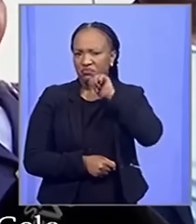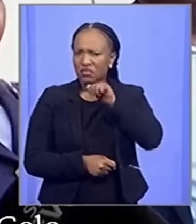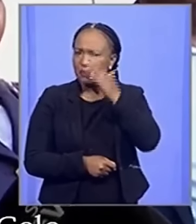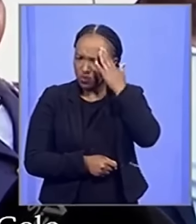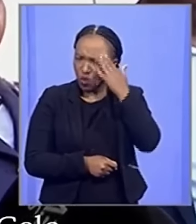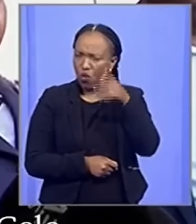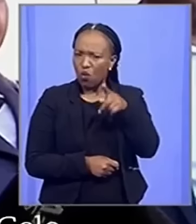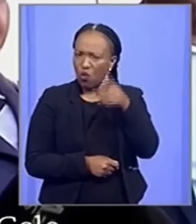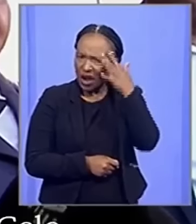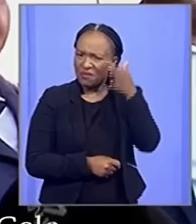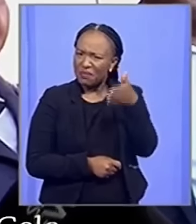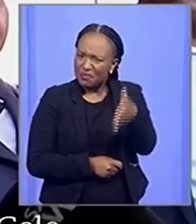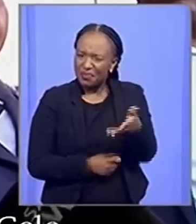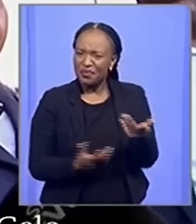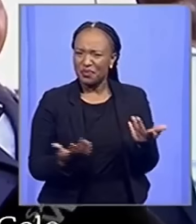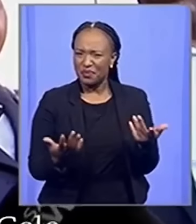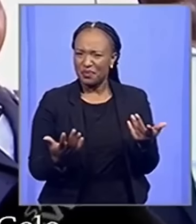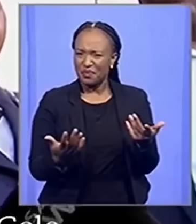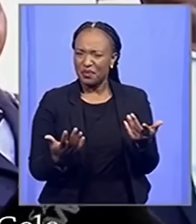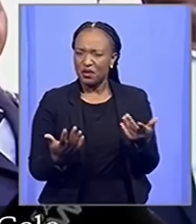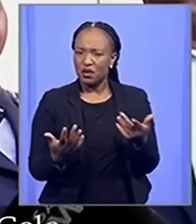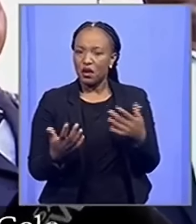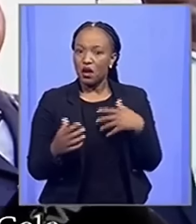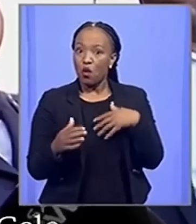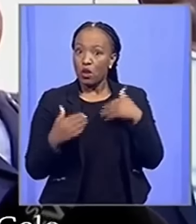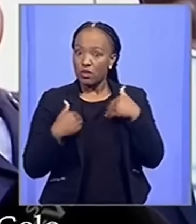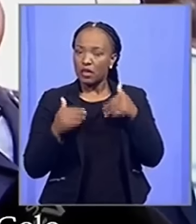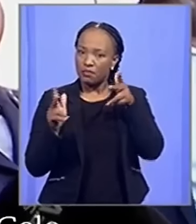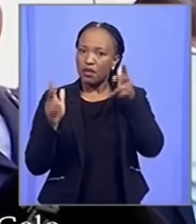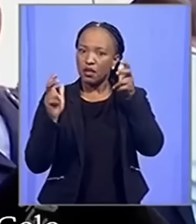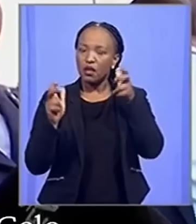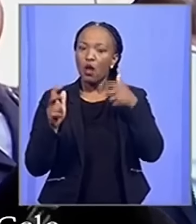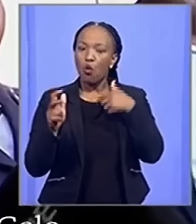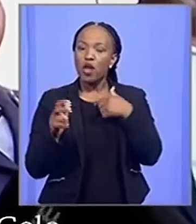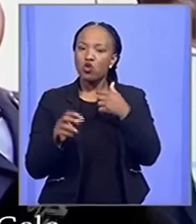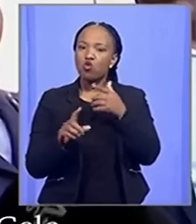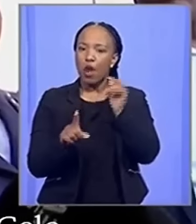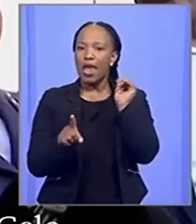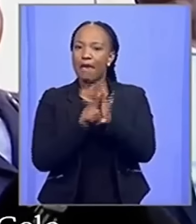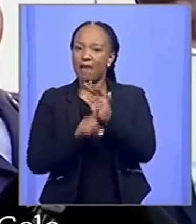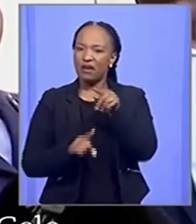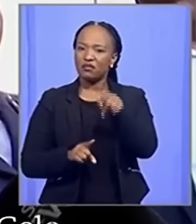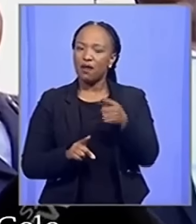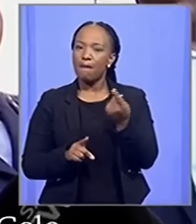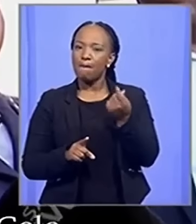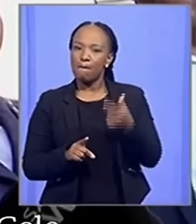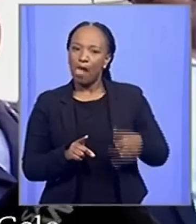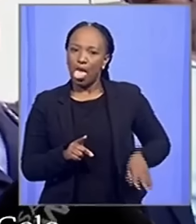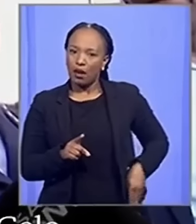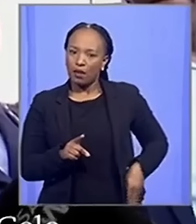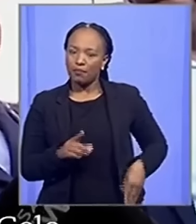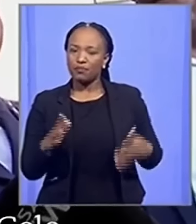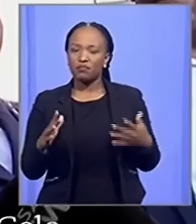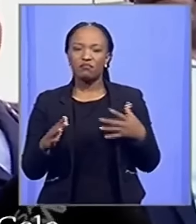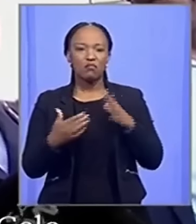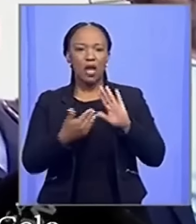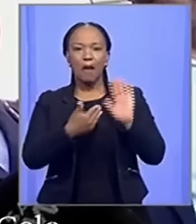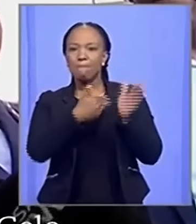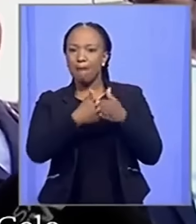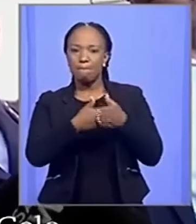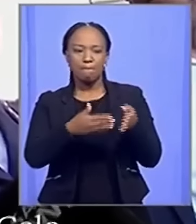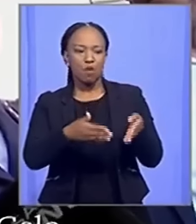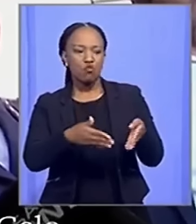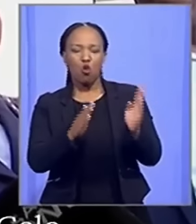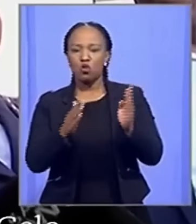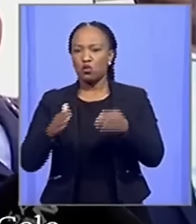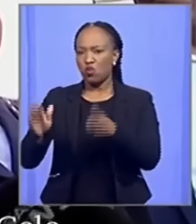be decisive. They begin to listen when you hit them on the pocket. The way to hit them on the pocket, shut down the routes,